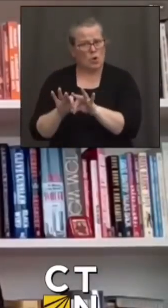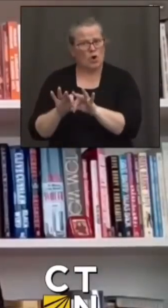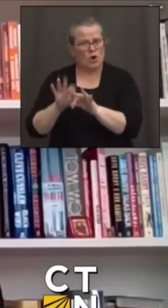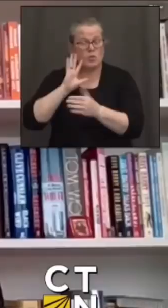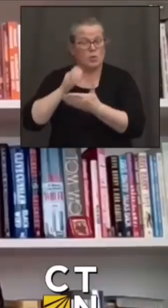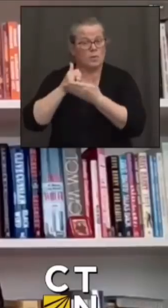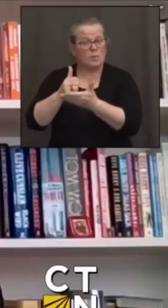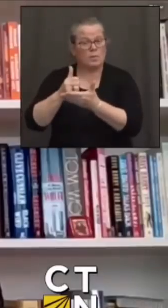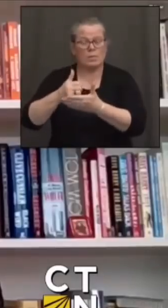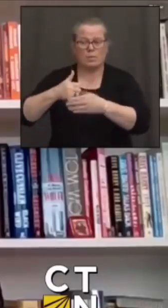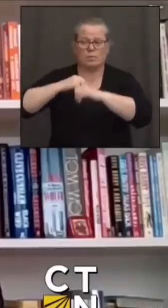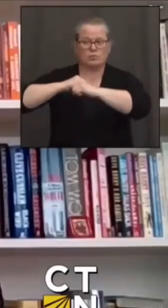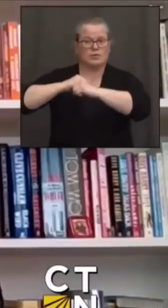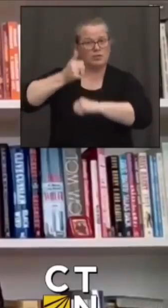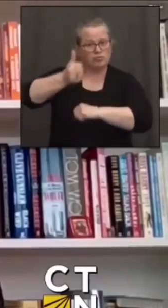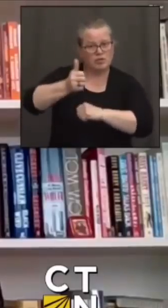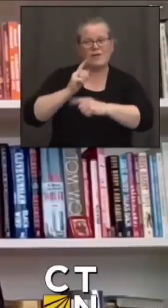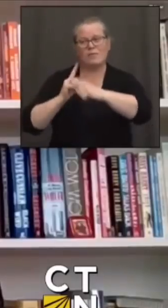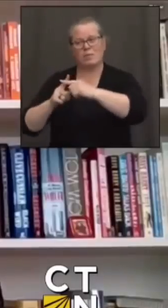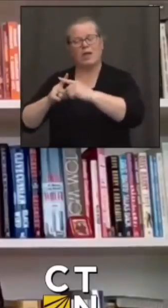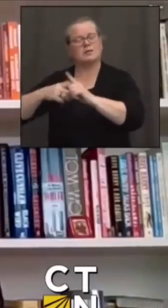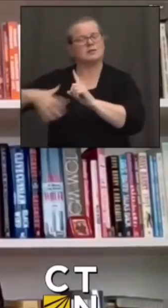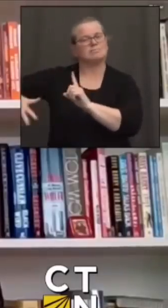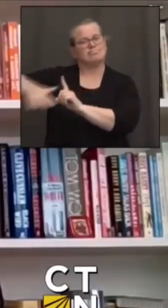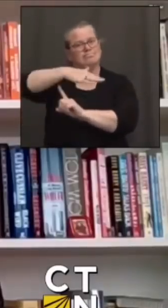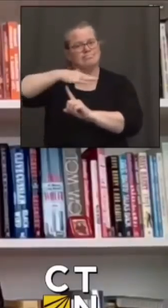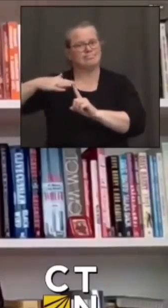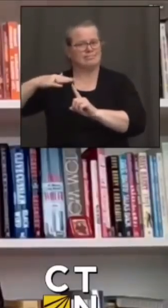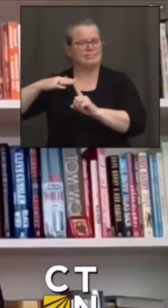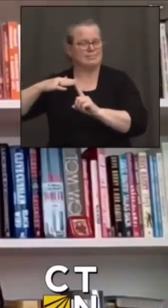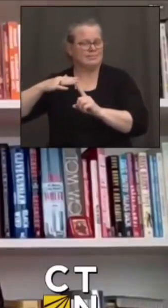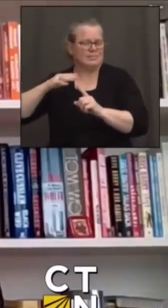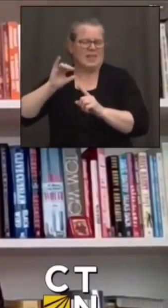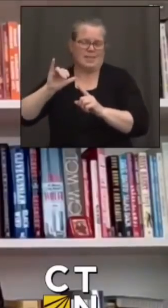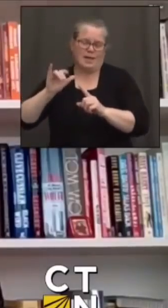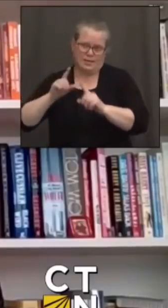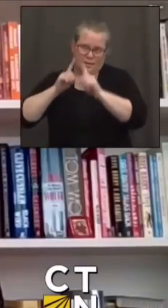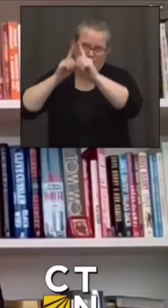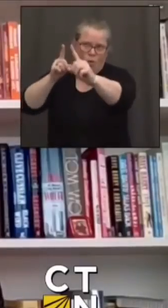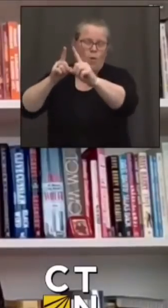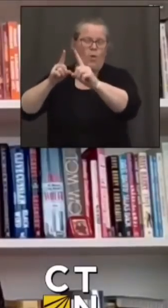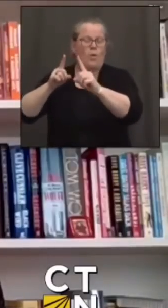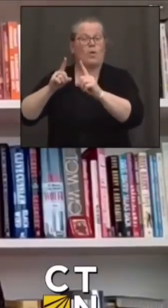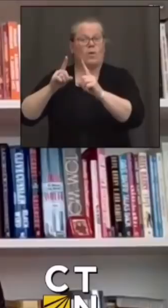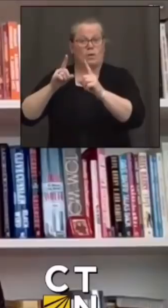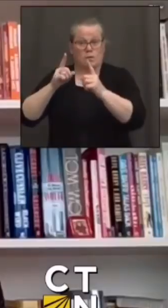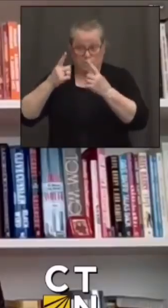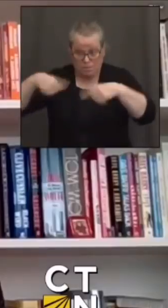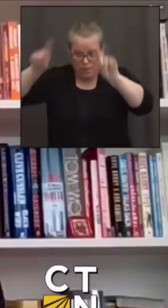you and your community if you get vaccinated, and that's the path out of the pandemic.